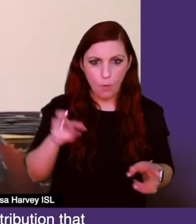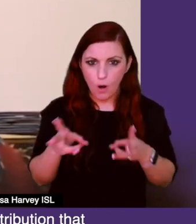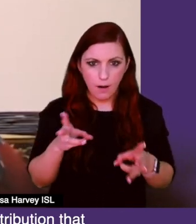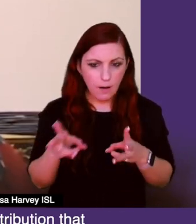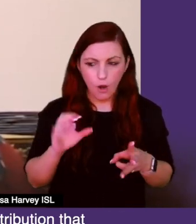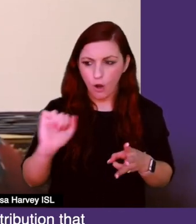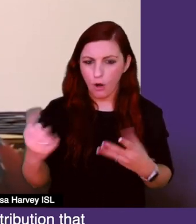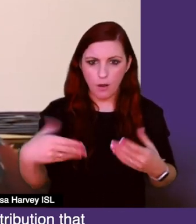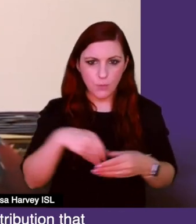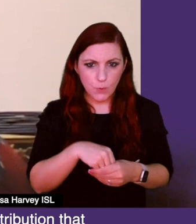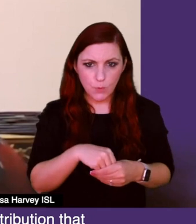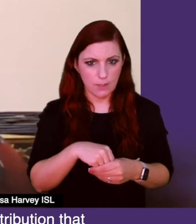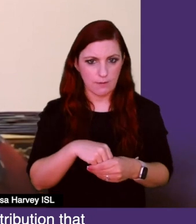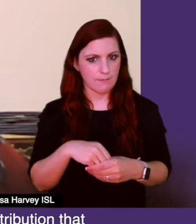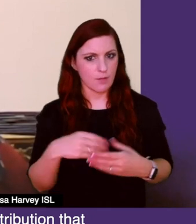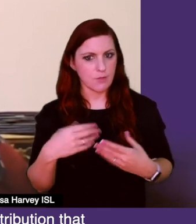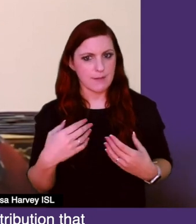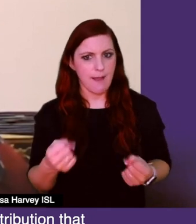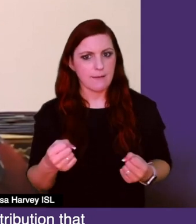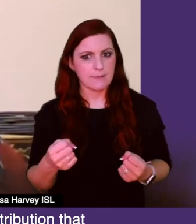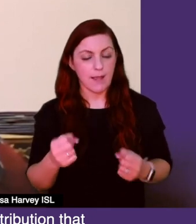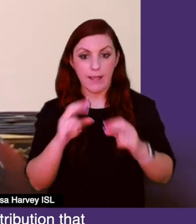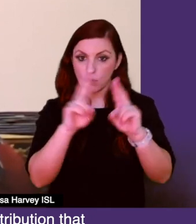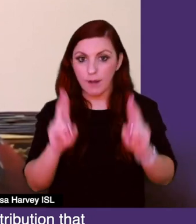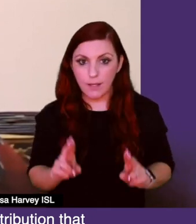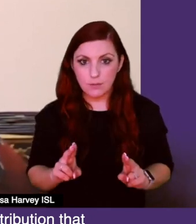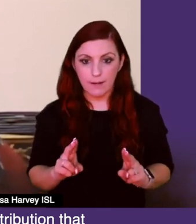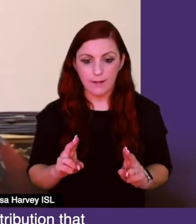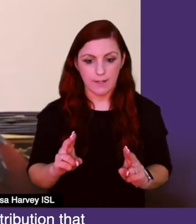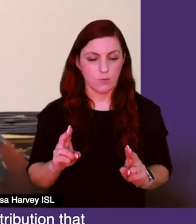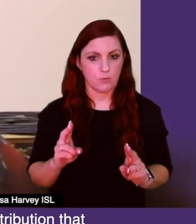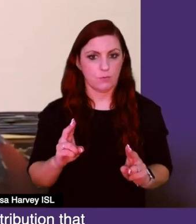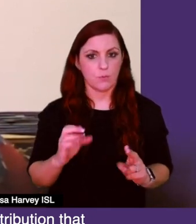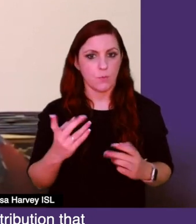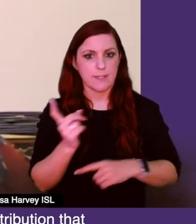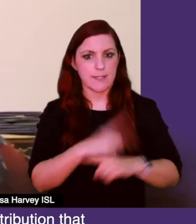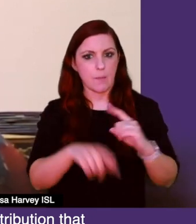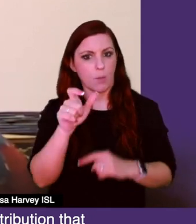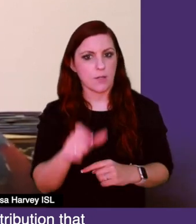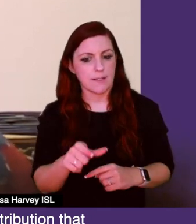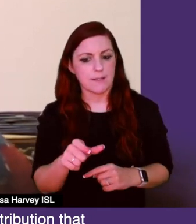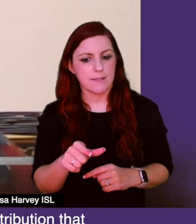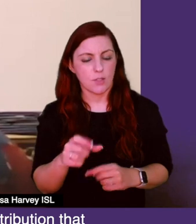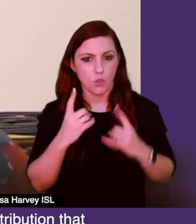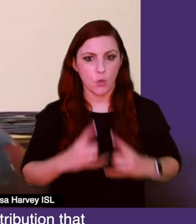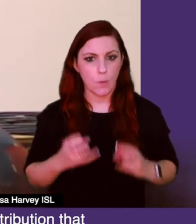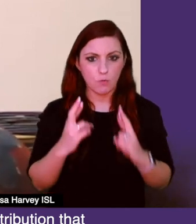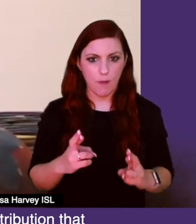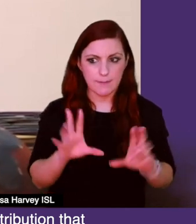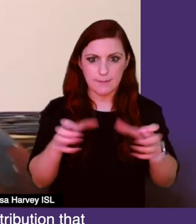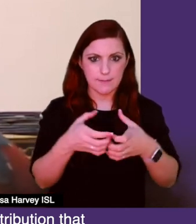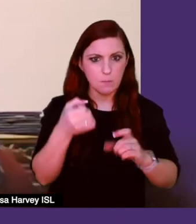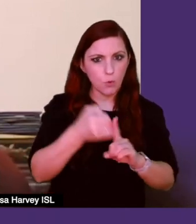work and contribution that Judy has made internationally to the disabled persons human